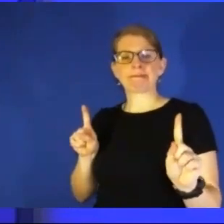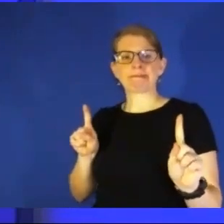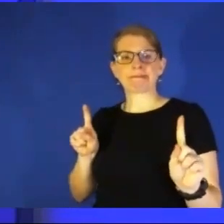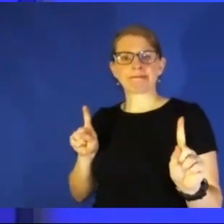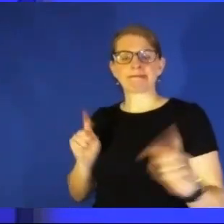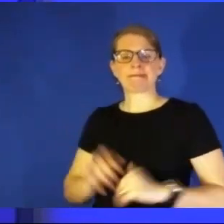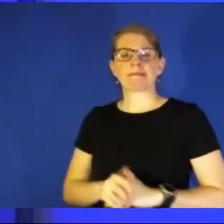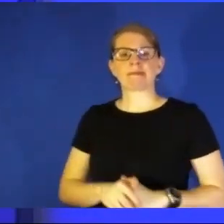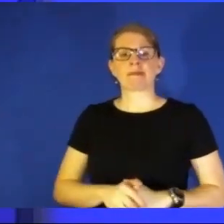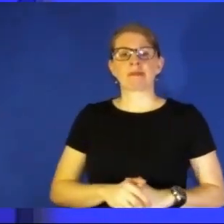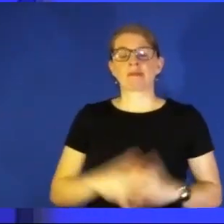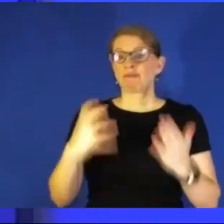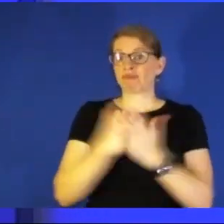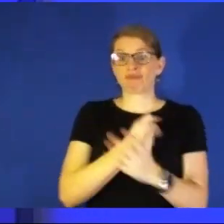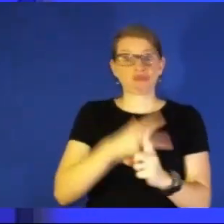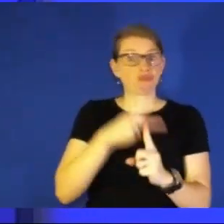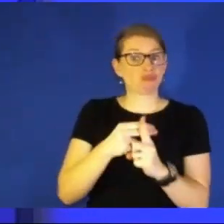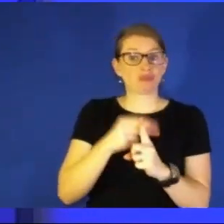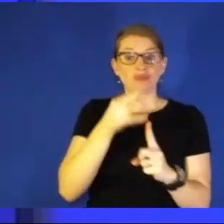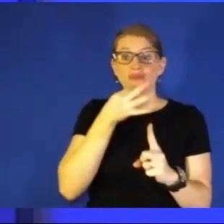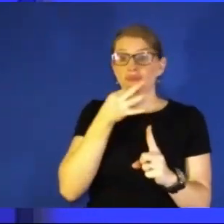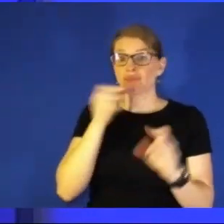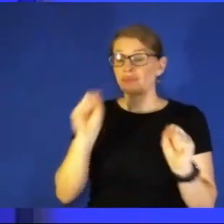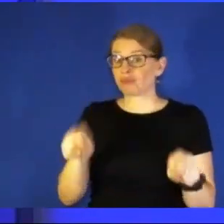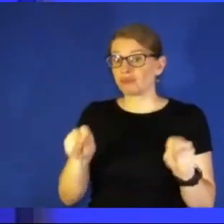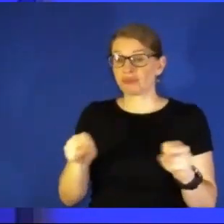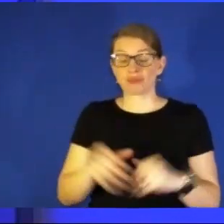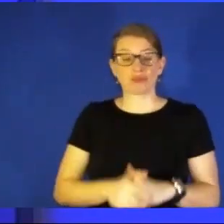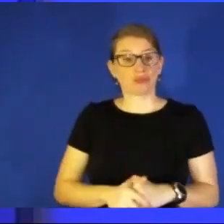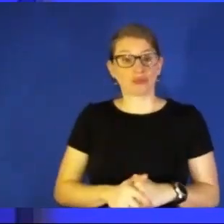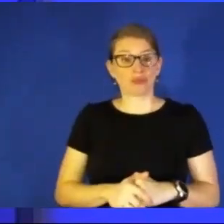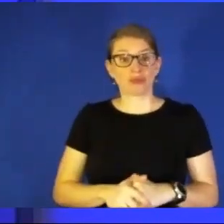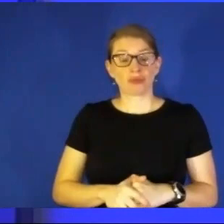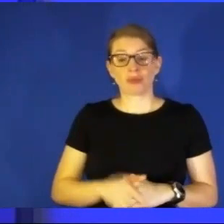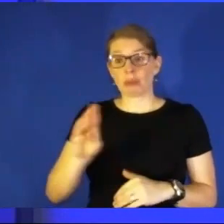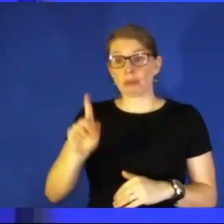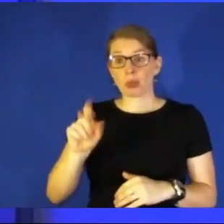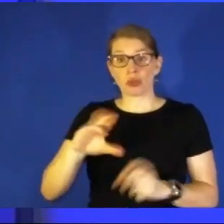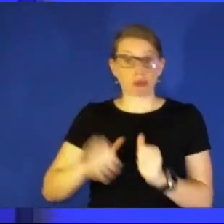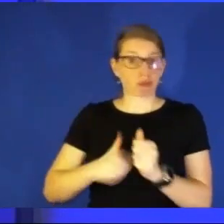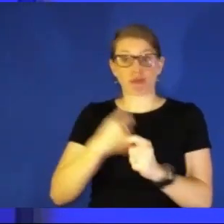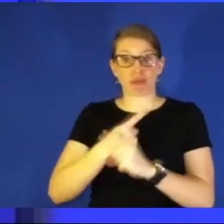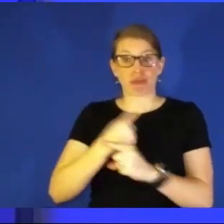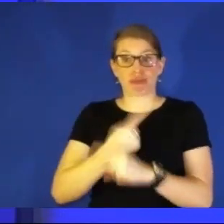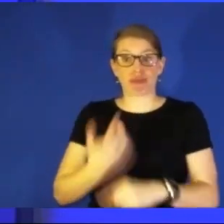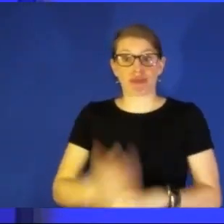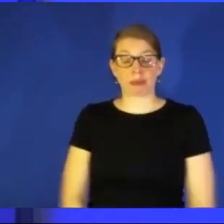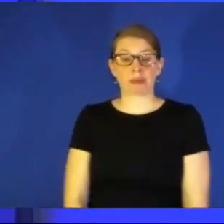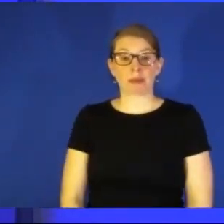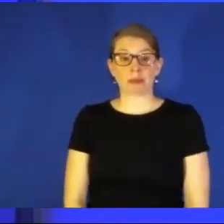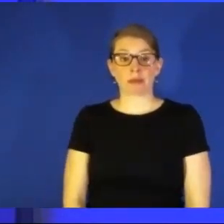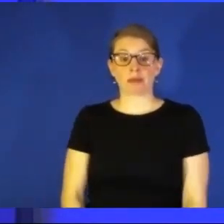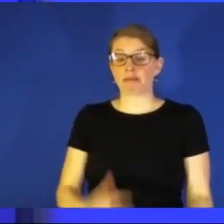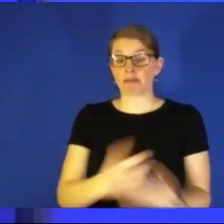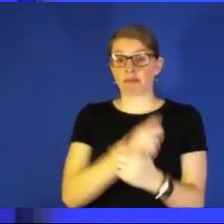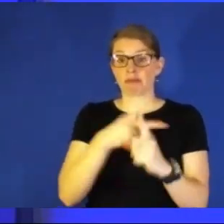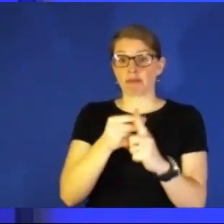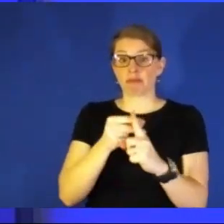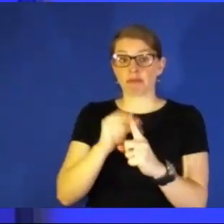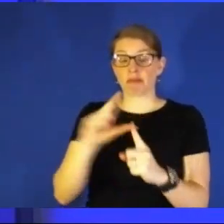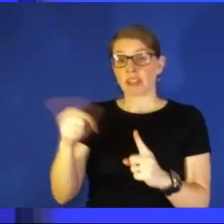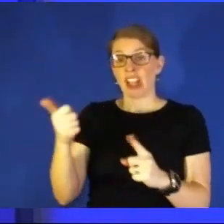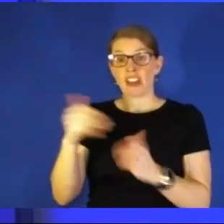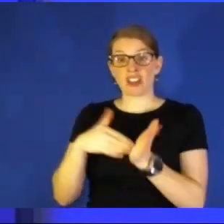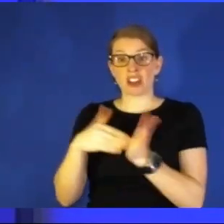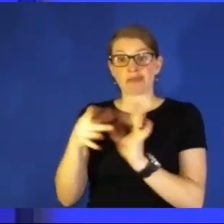get your vaccine as soon as you're able, and stay up to date with your boosters. And as Dr. Porter-Williamson said, we're happy to take